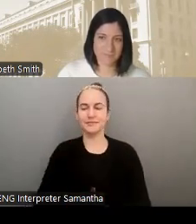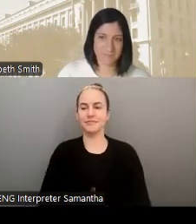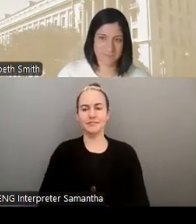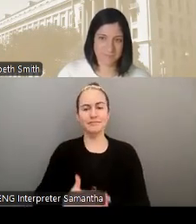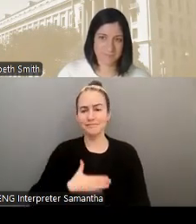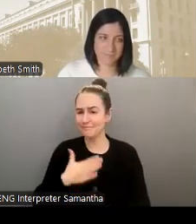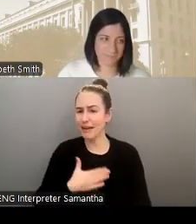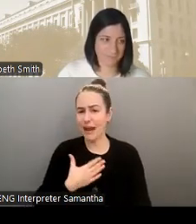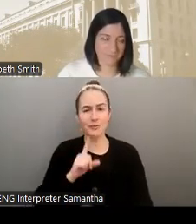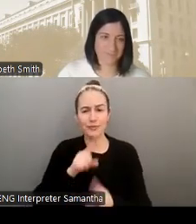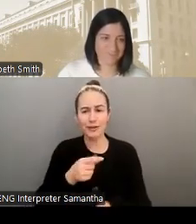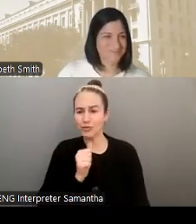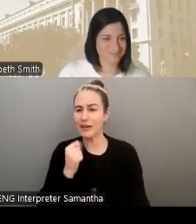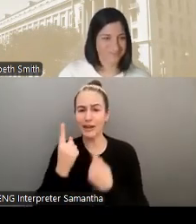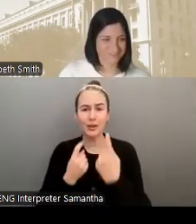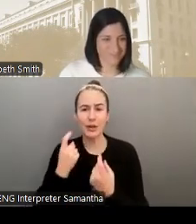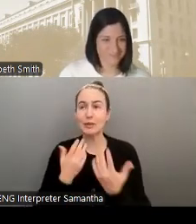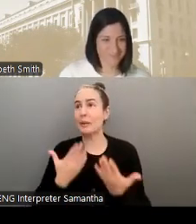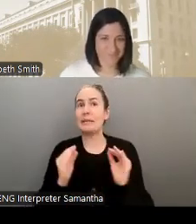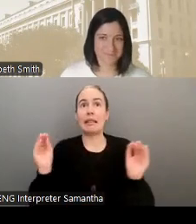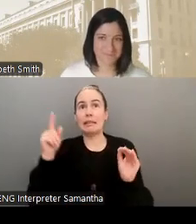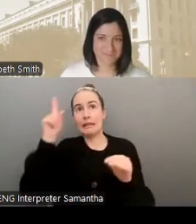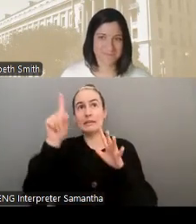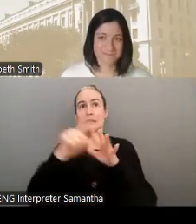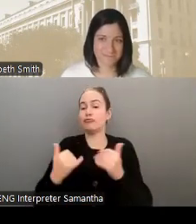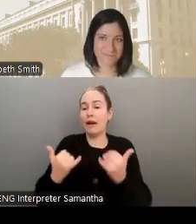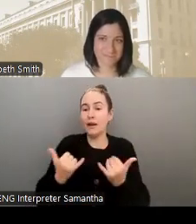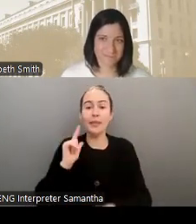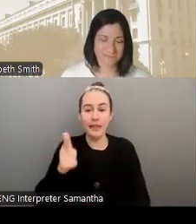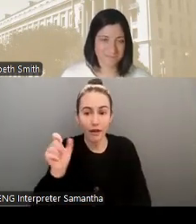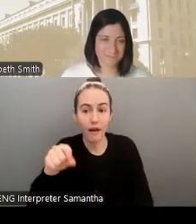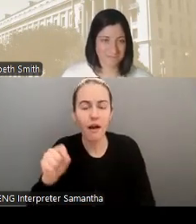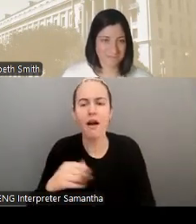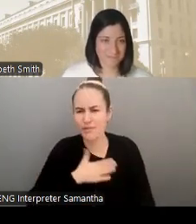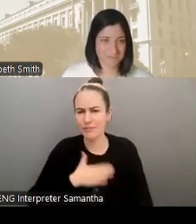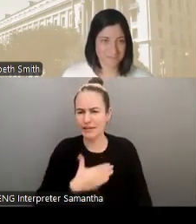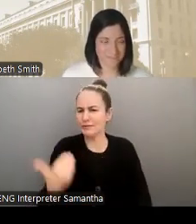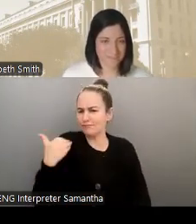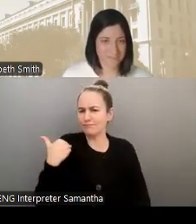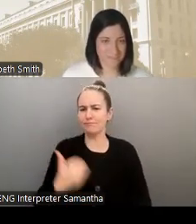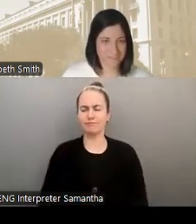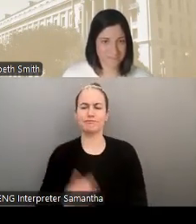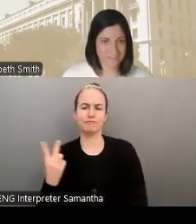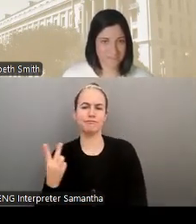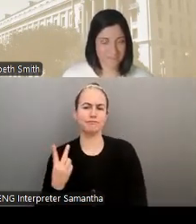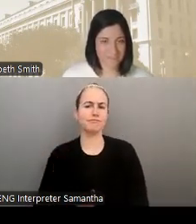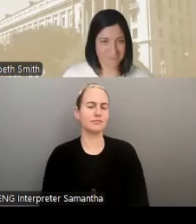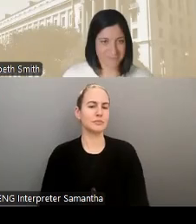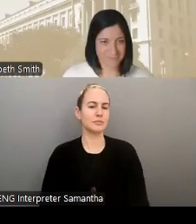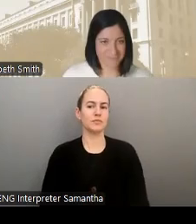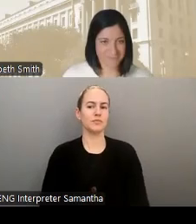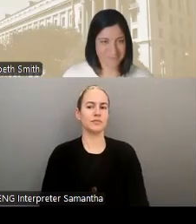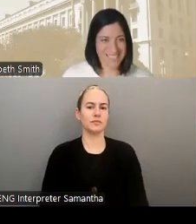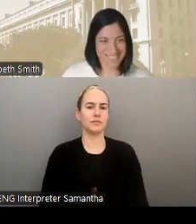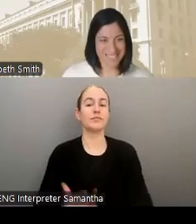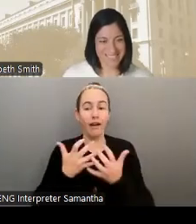answer questions. If you don't have them right now, please feel free to reach out to us with these questions. A lot of it happens when you're in it,